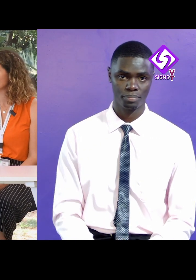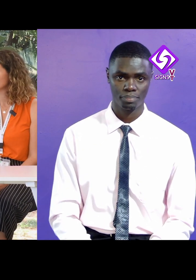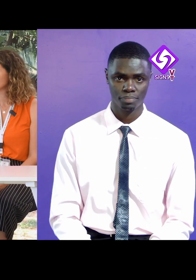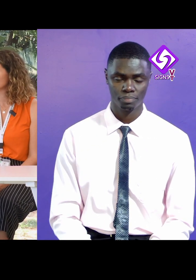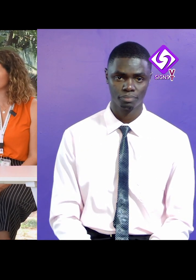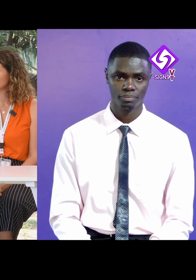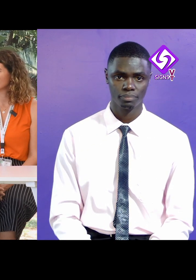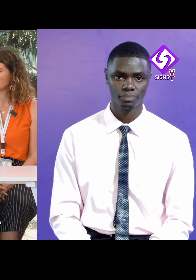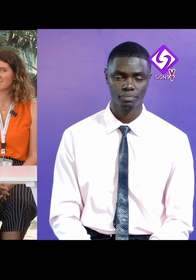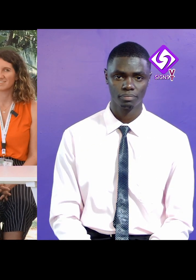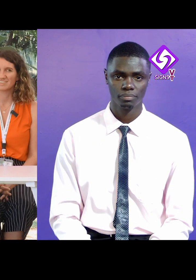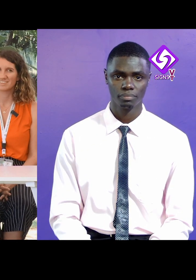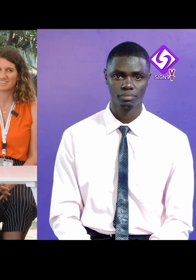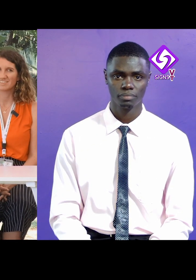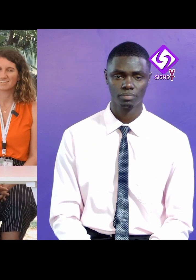And